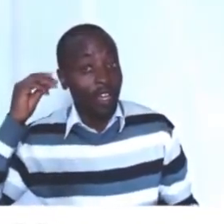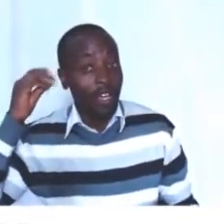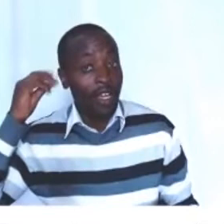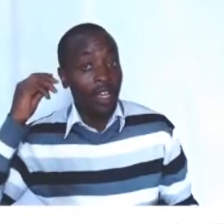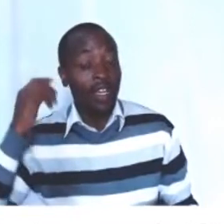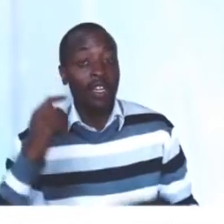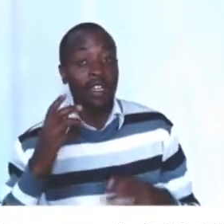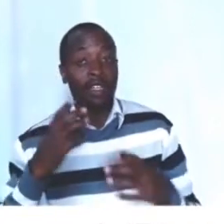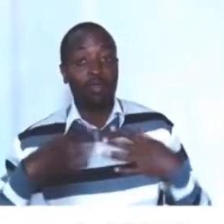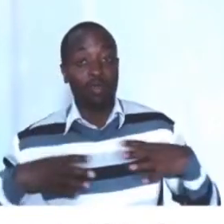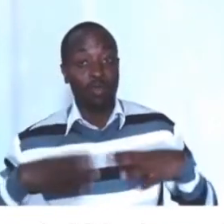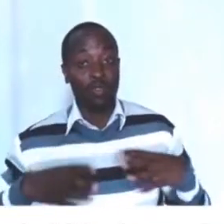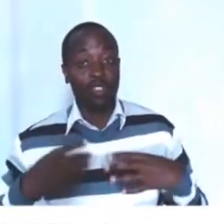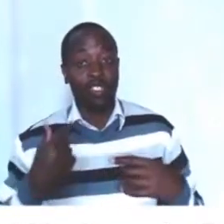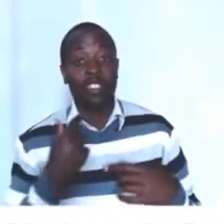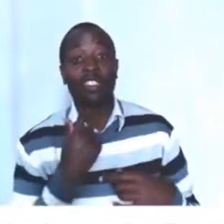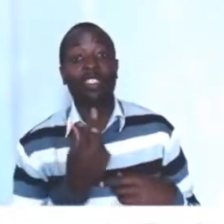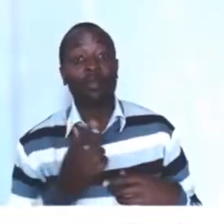my choice.